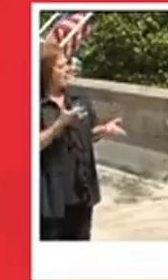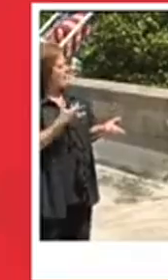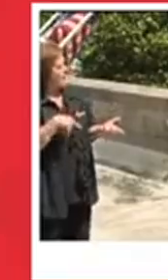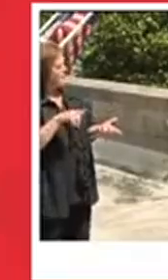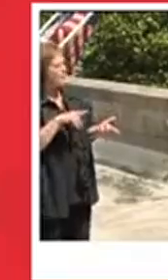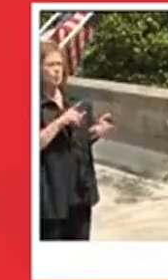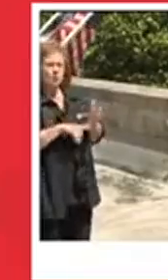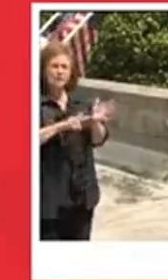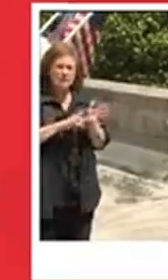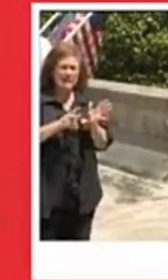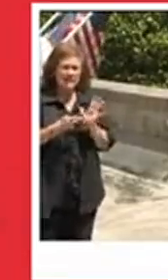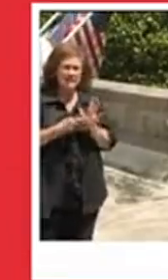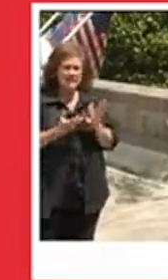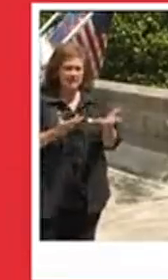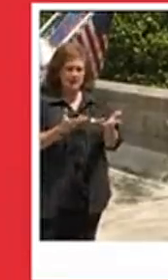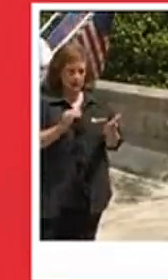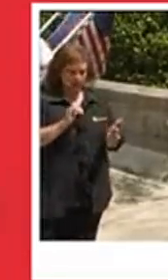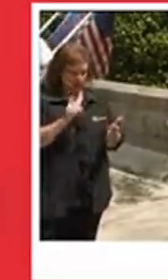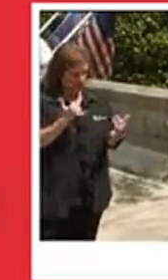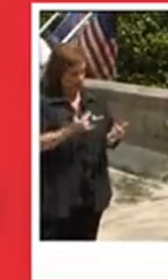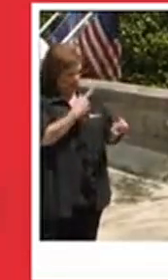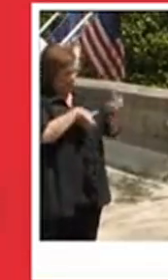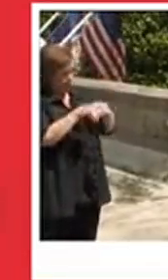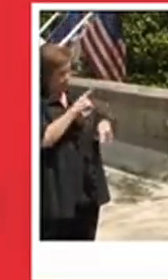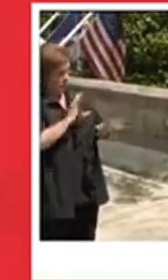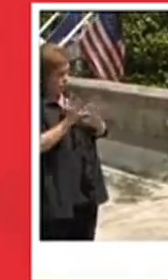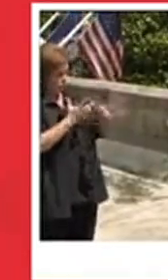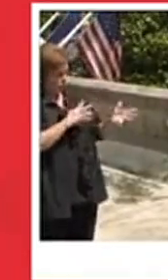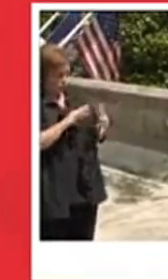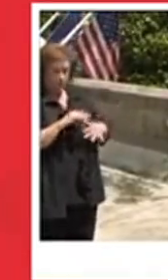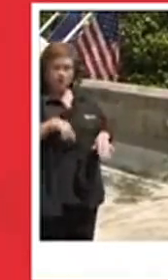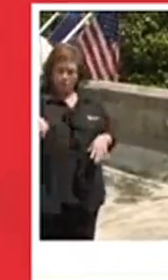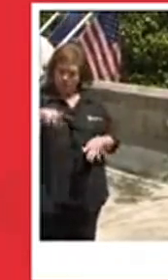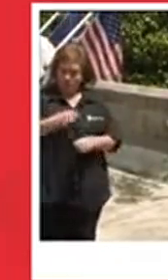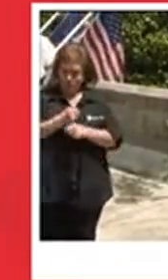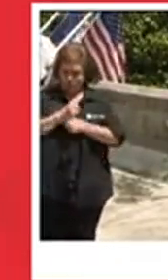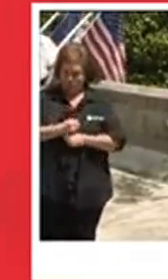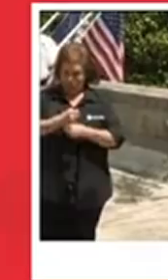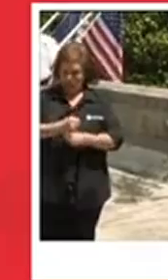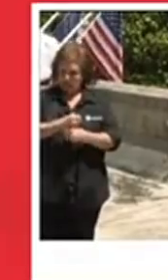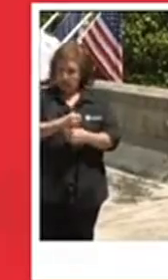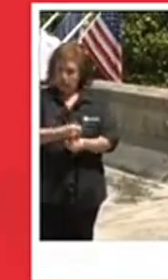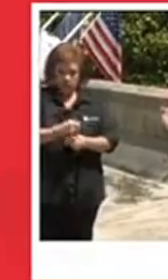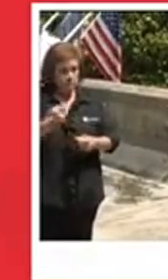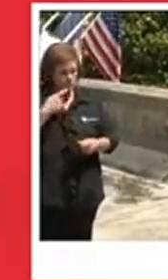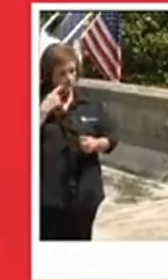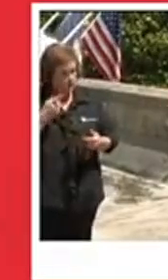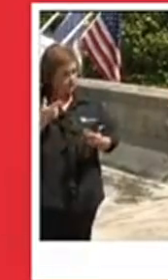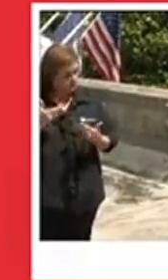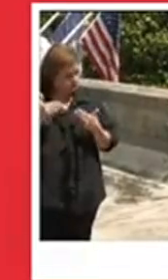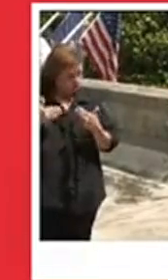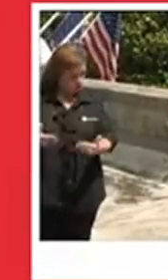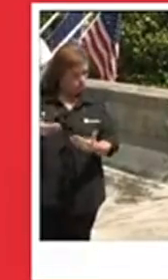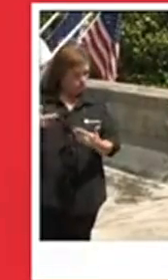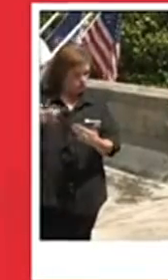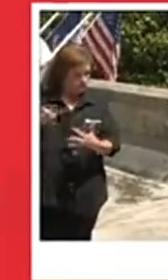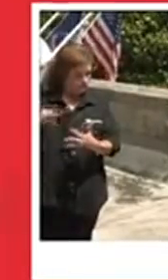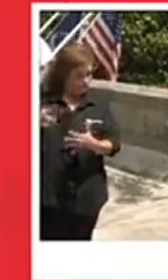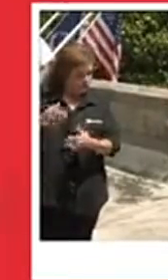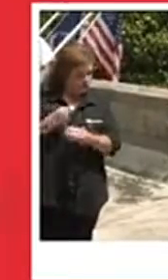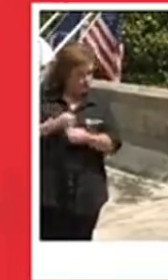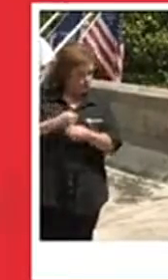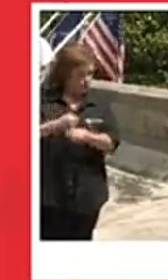What do you mean? So with the storm coming, well, protests are planned. I say they move forward as planned,